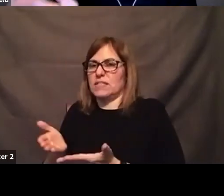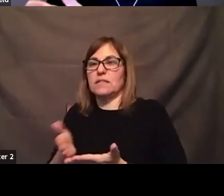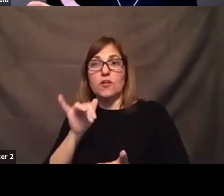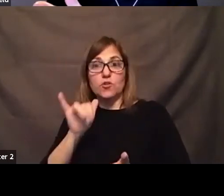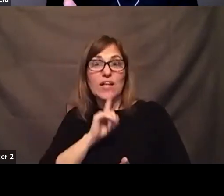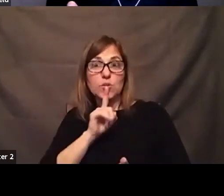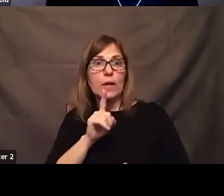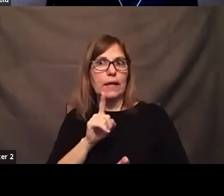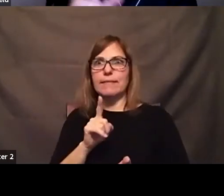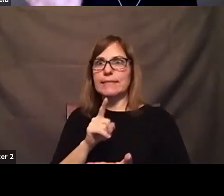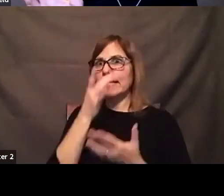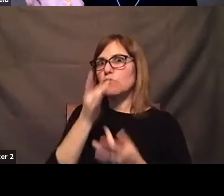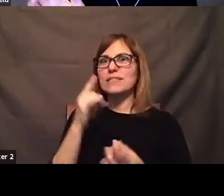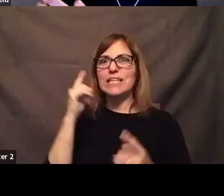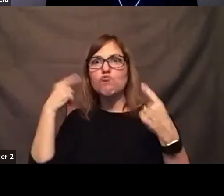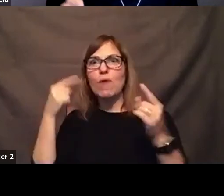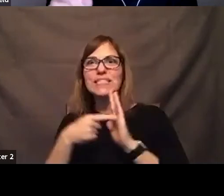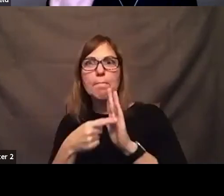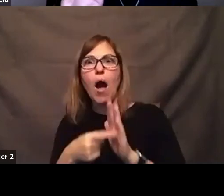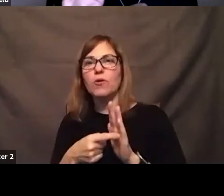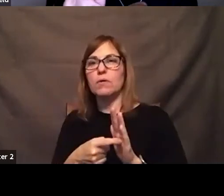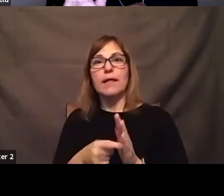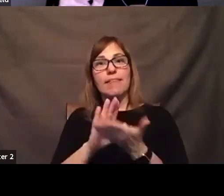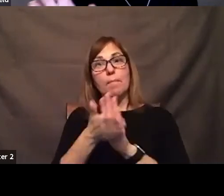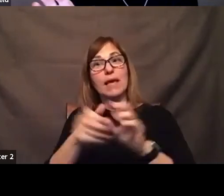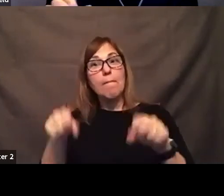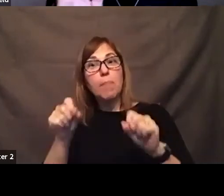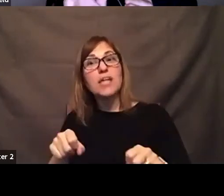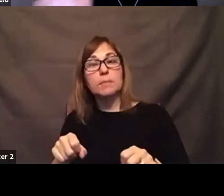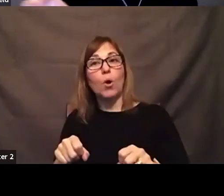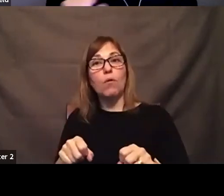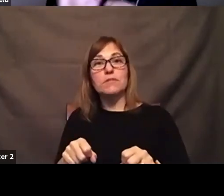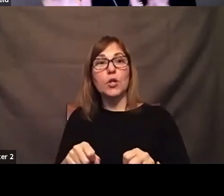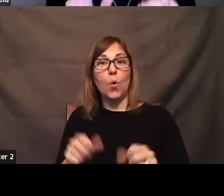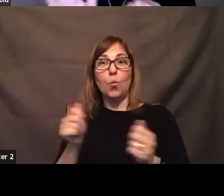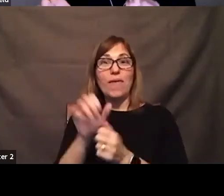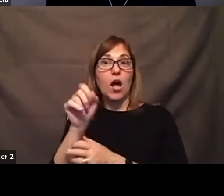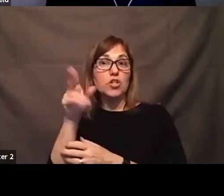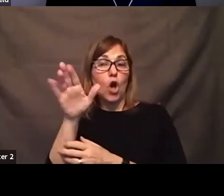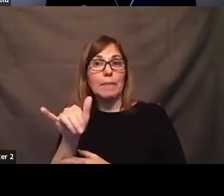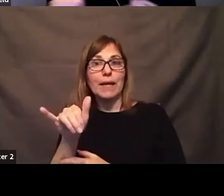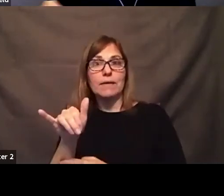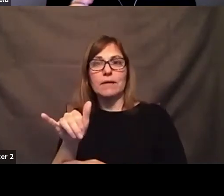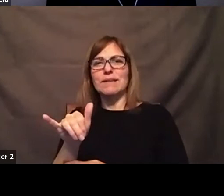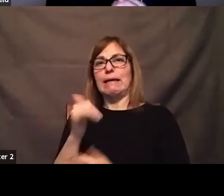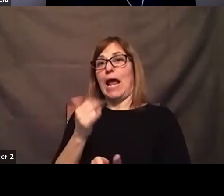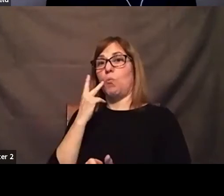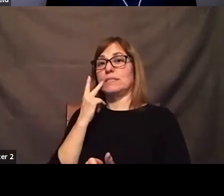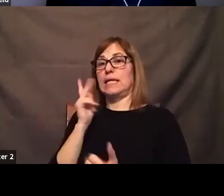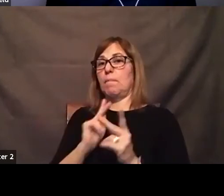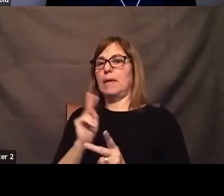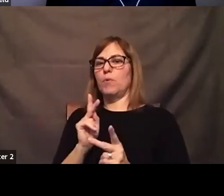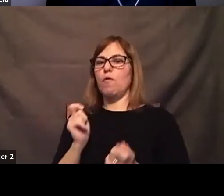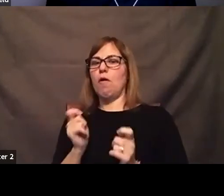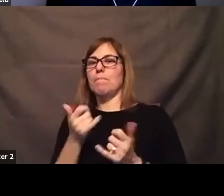become possible with technology and autonomy. And we're just now starting to see people play with these ideas and see which ones work and which